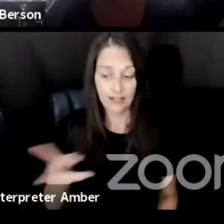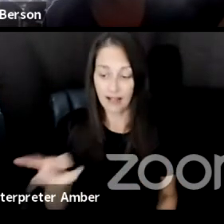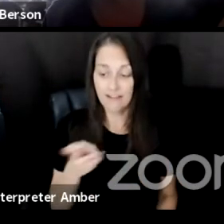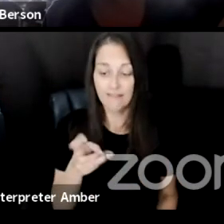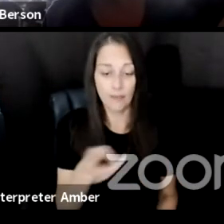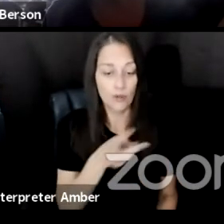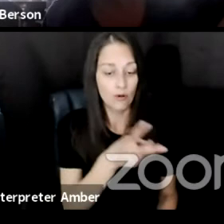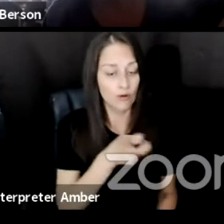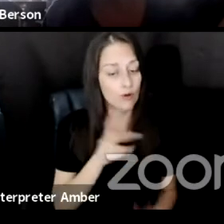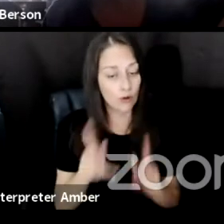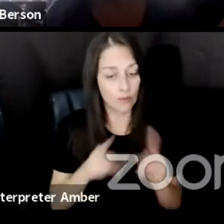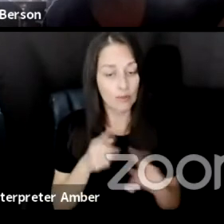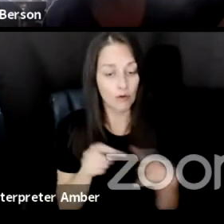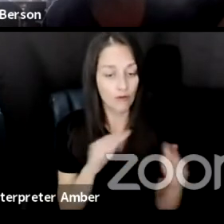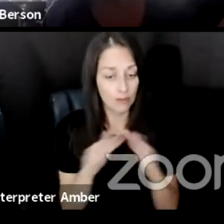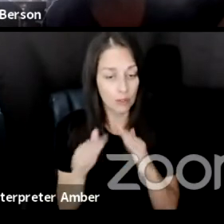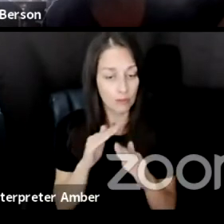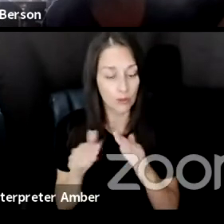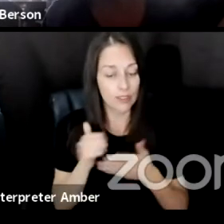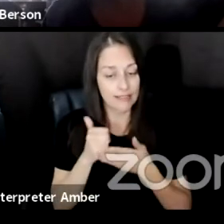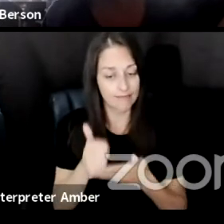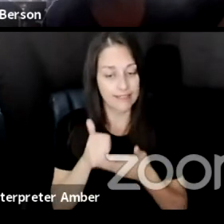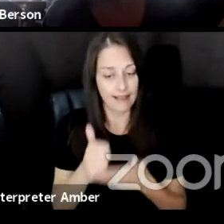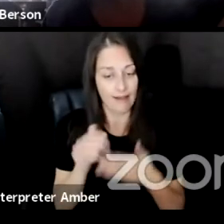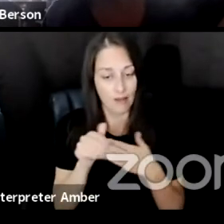way. We were talking about